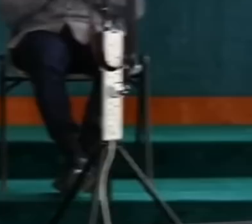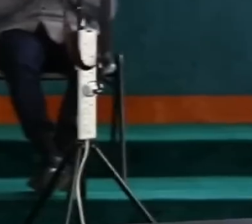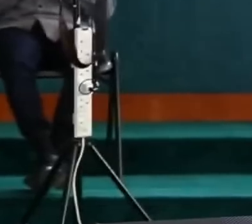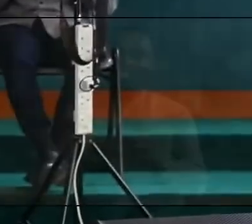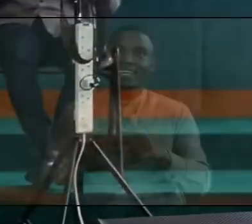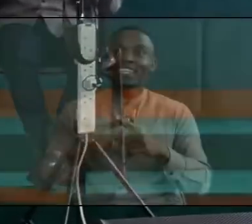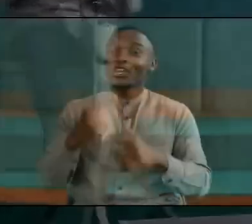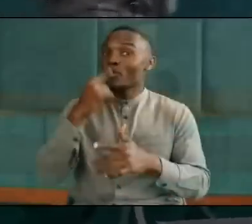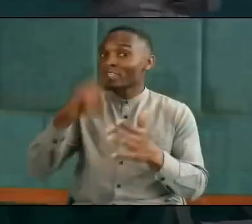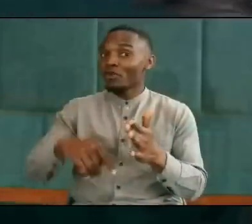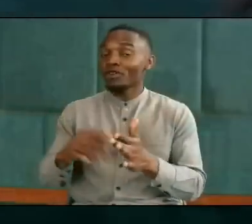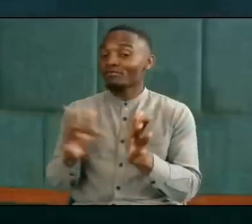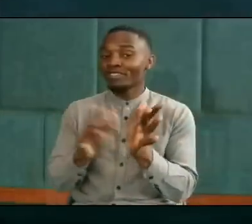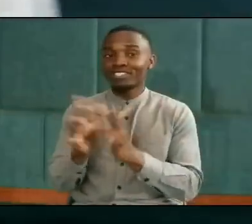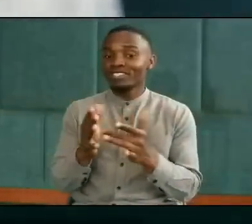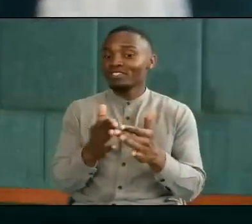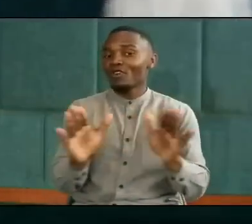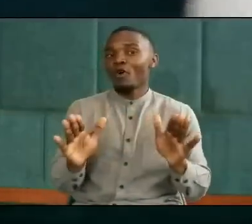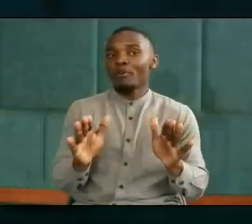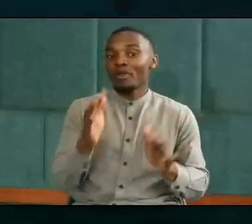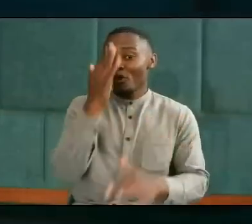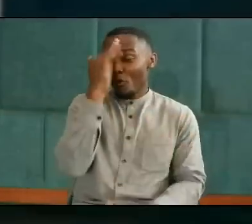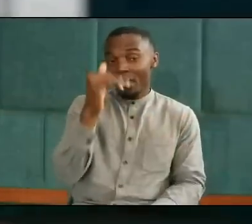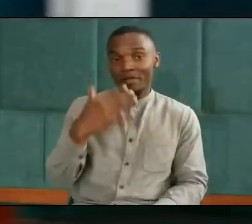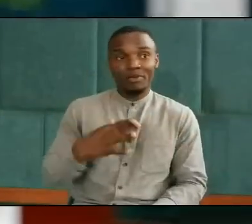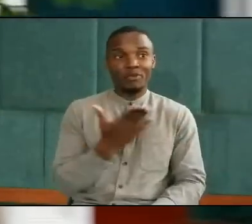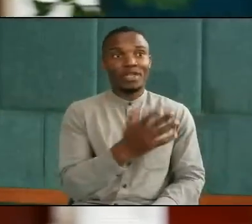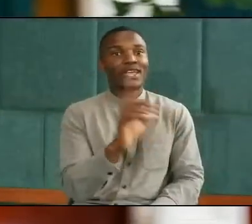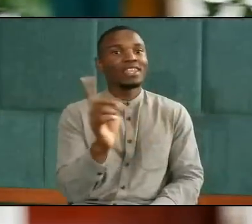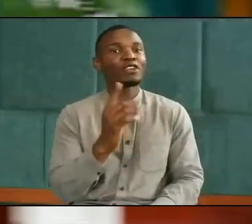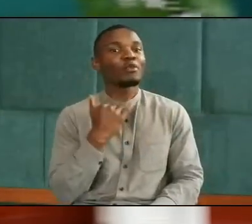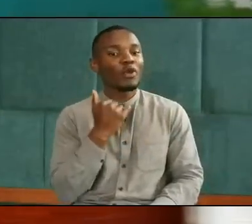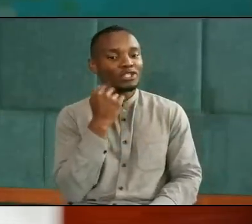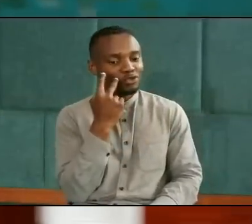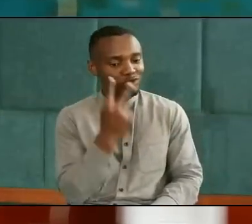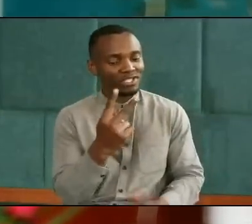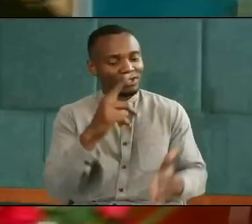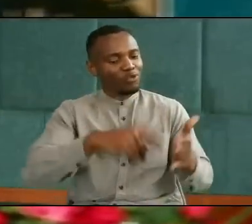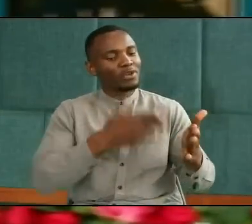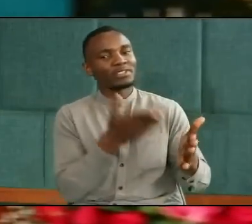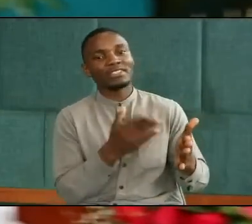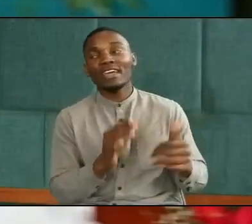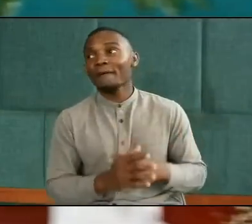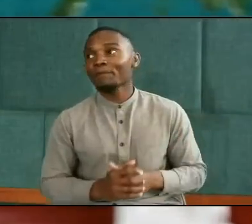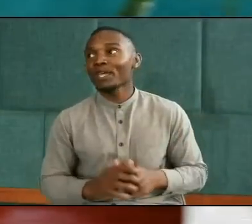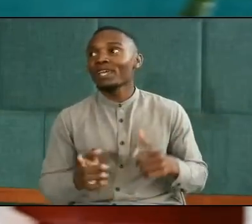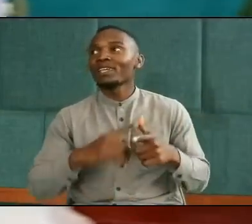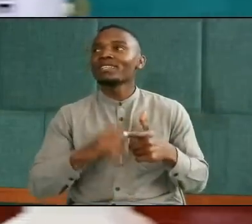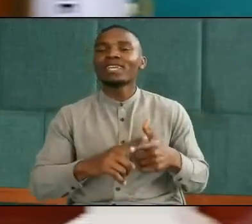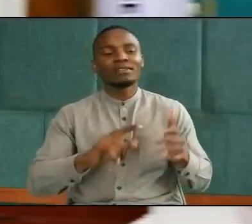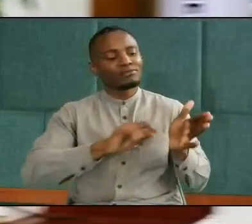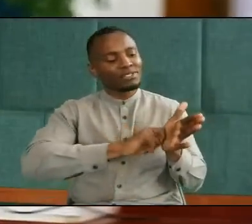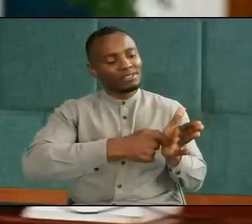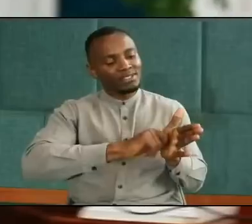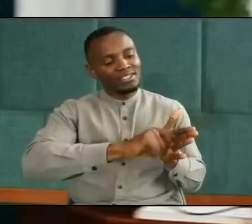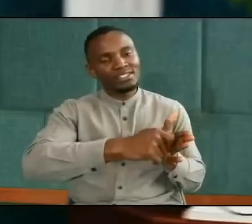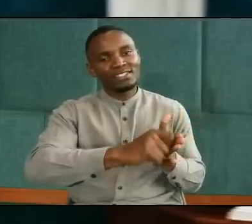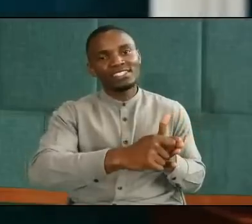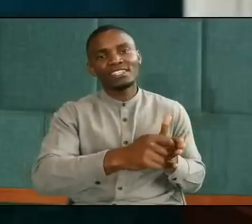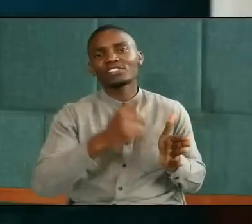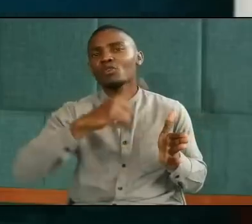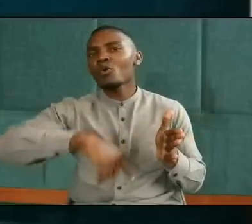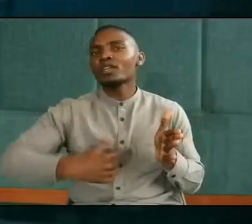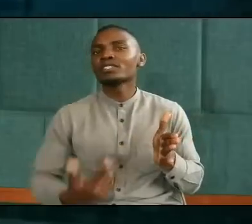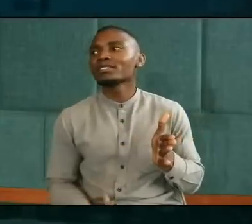Lord, open the scroll because the folks in Nairobi want to see what is in it. So what are these seals?